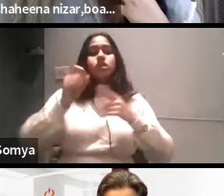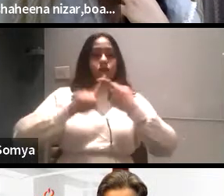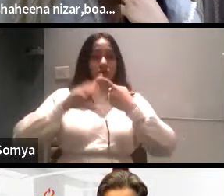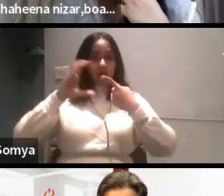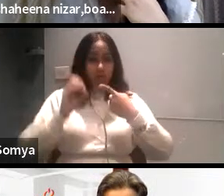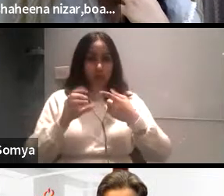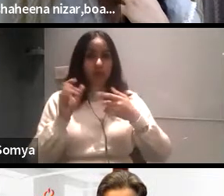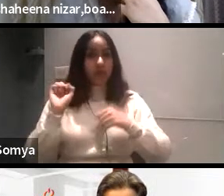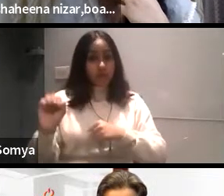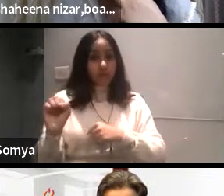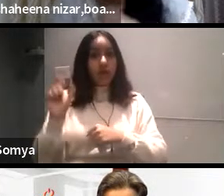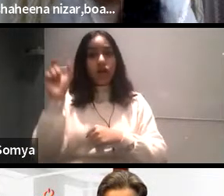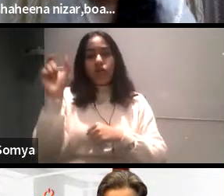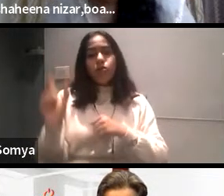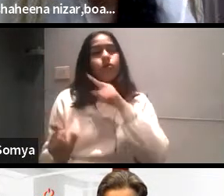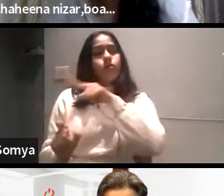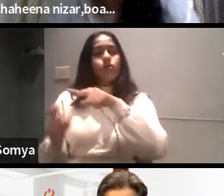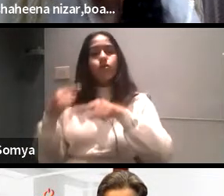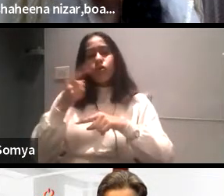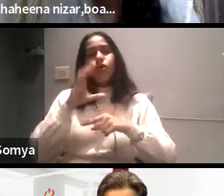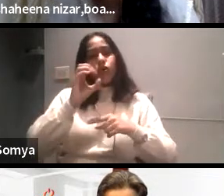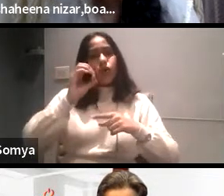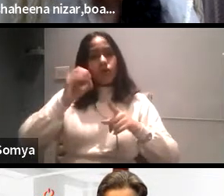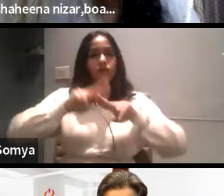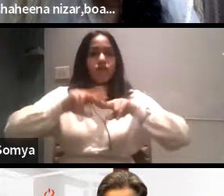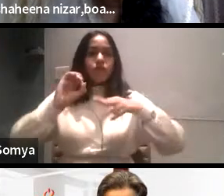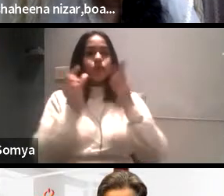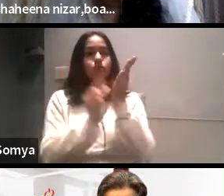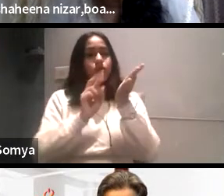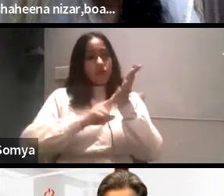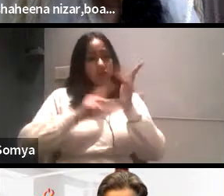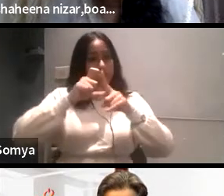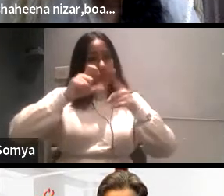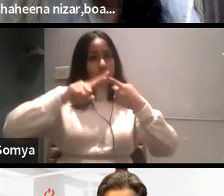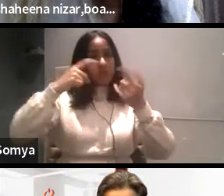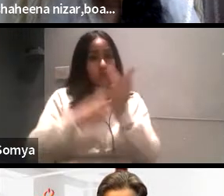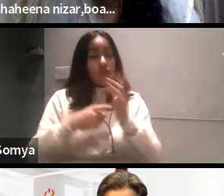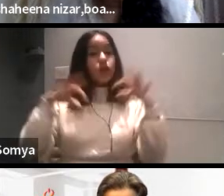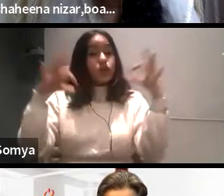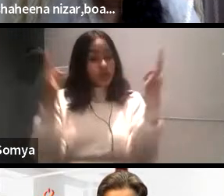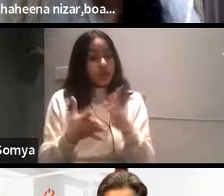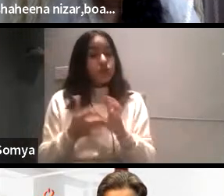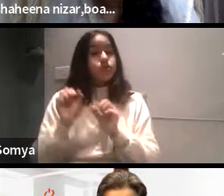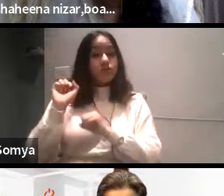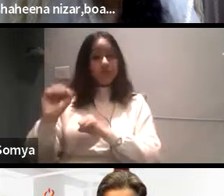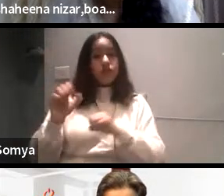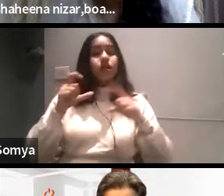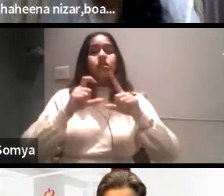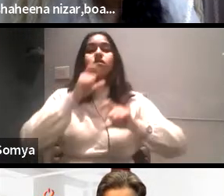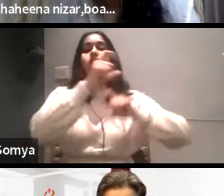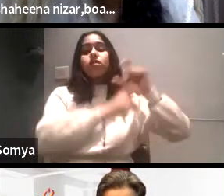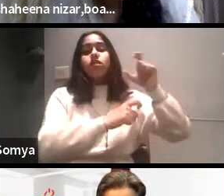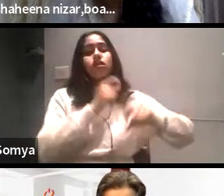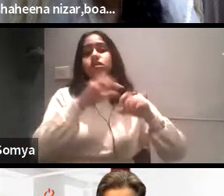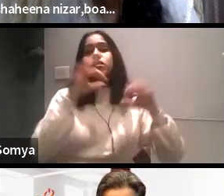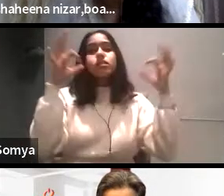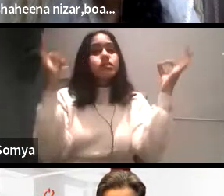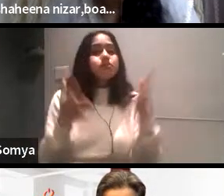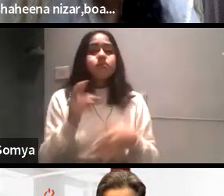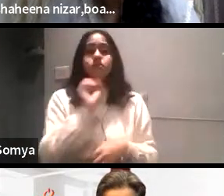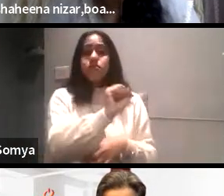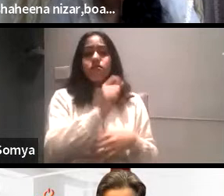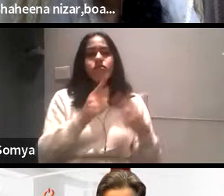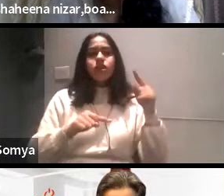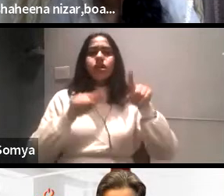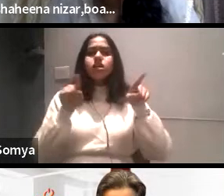Rangam. Nish is the co-founder and the CEO of Rangam, a New Jersey-based company specializing in developing a